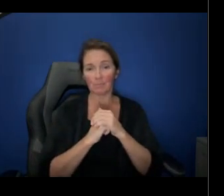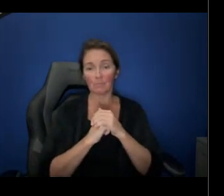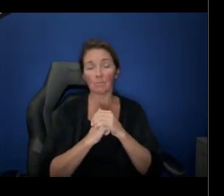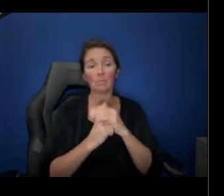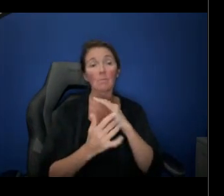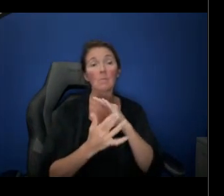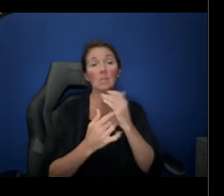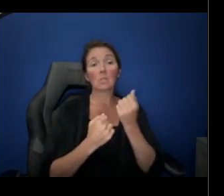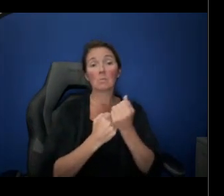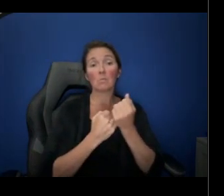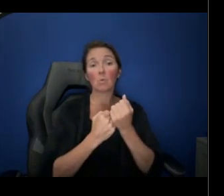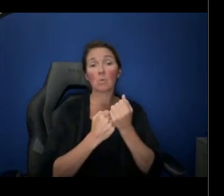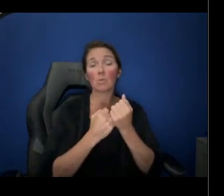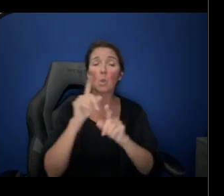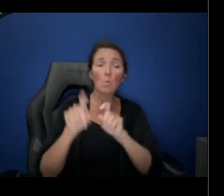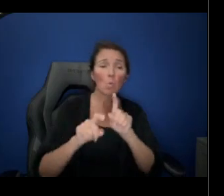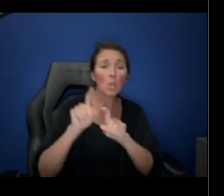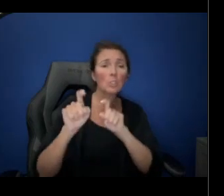Technical support and questions.